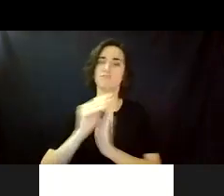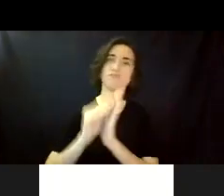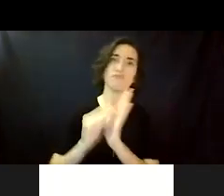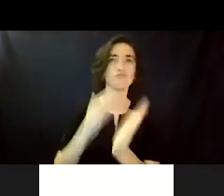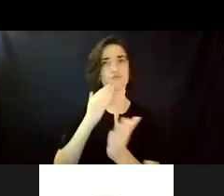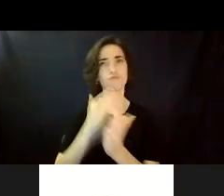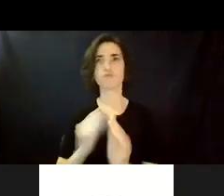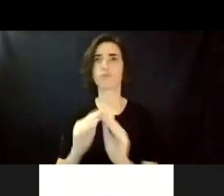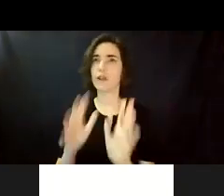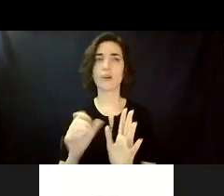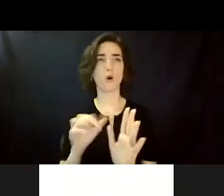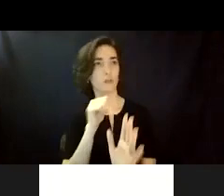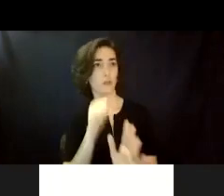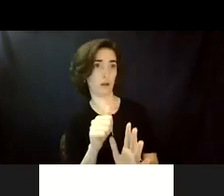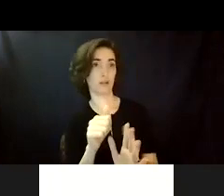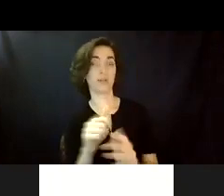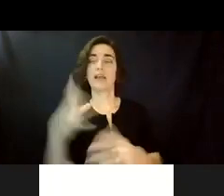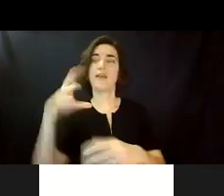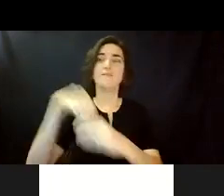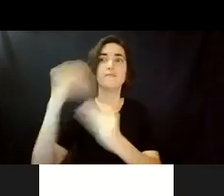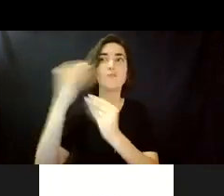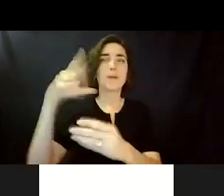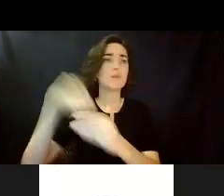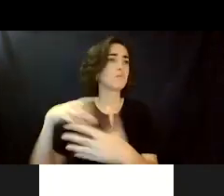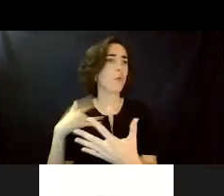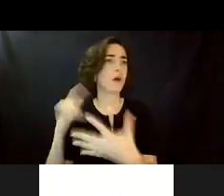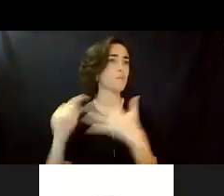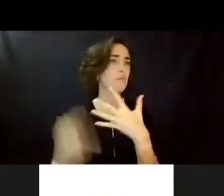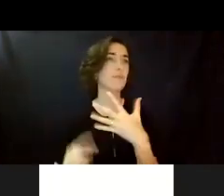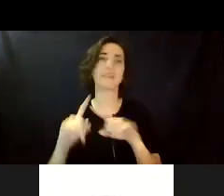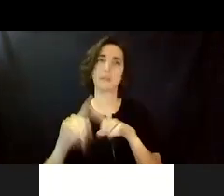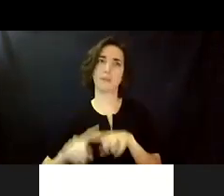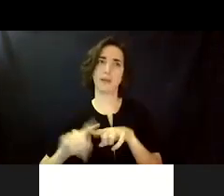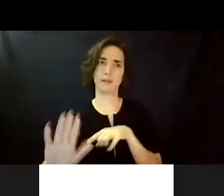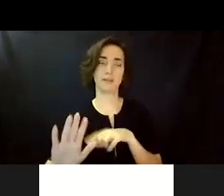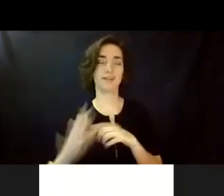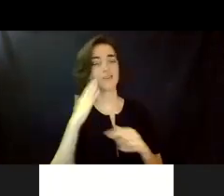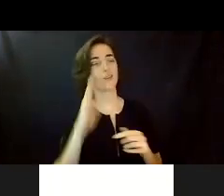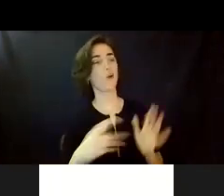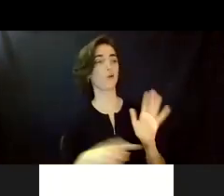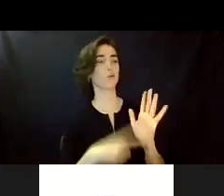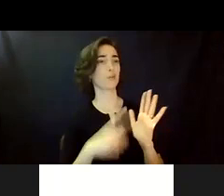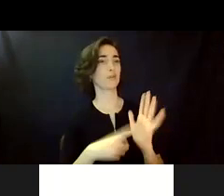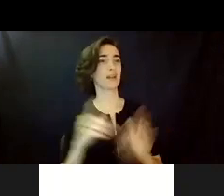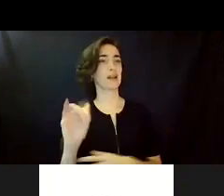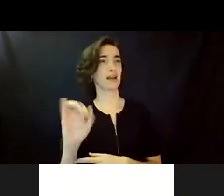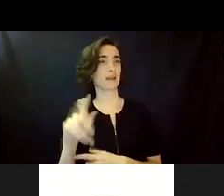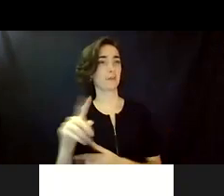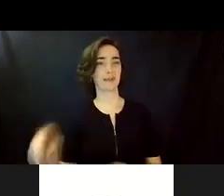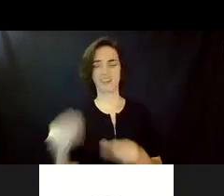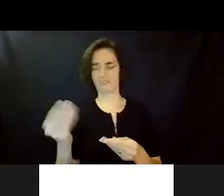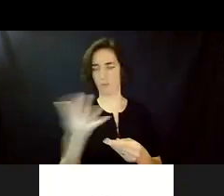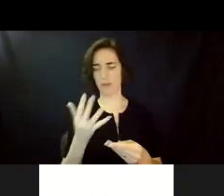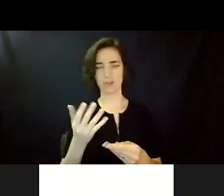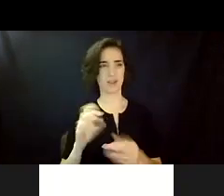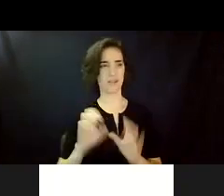information is included within the IEP. Sometimes, the information, the evaluation that's inside the IEP, if